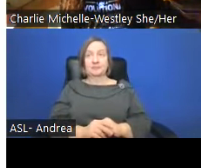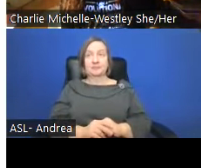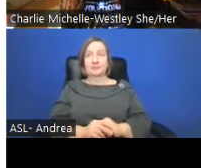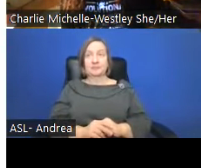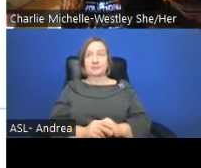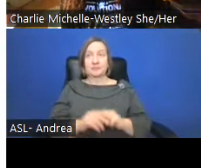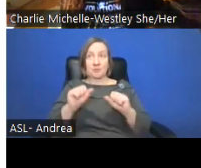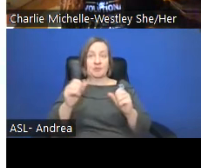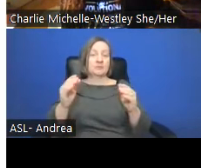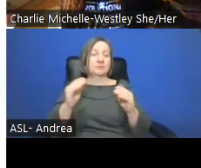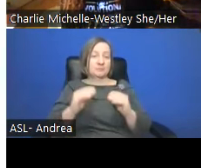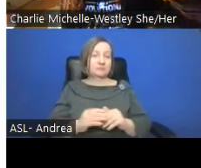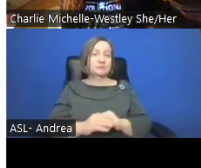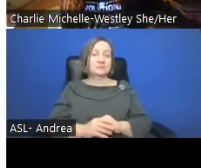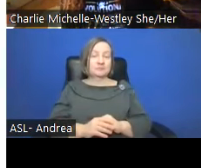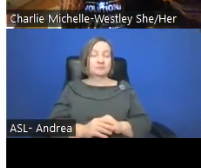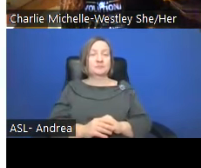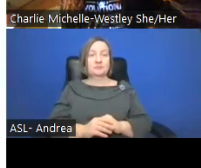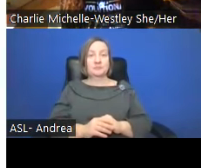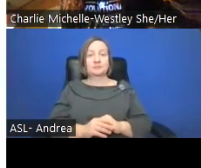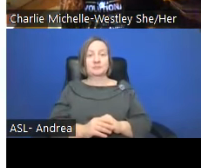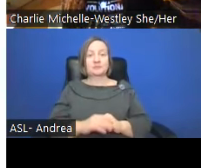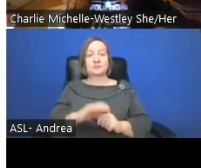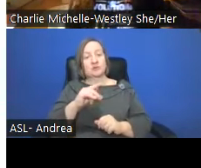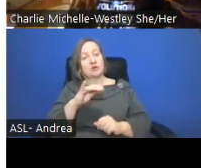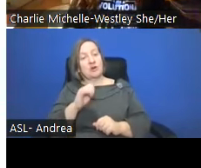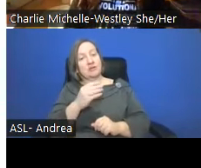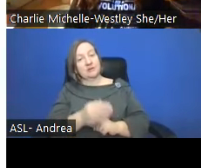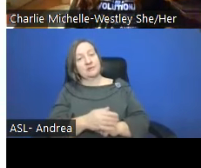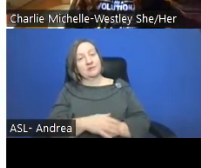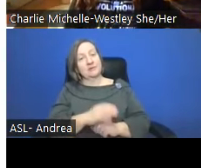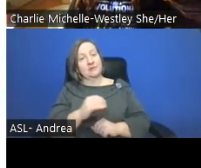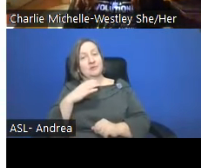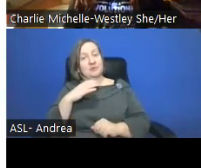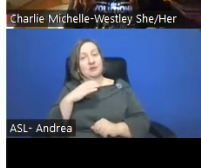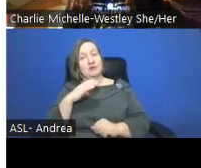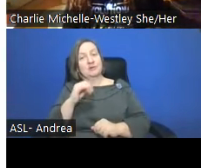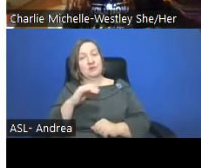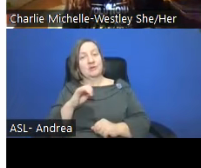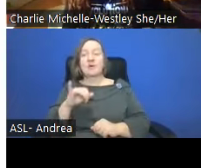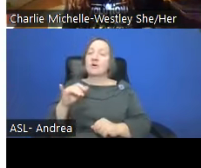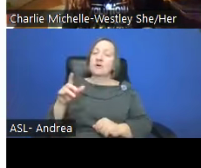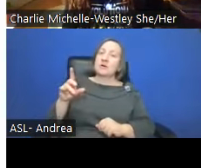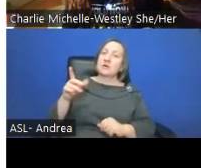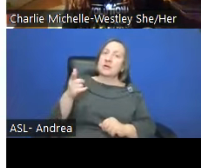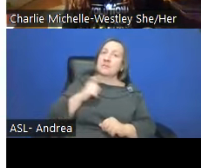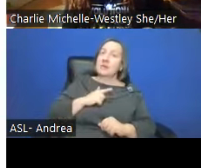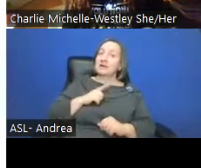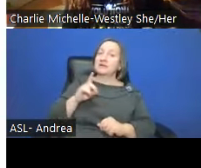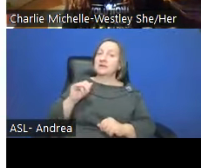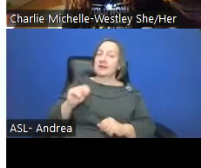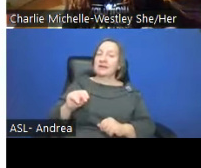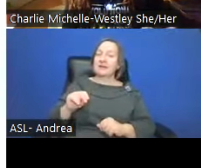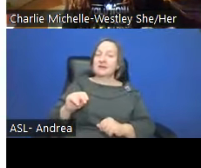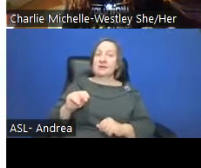We can move on. Go ahead, Charlie. Co-Chair. Oh, I'm sorry. My turn. For